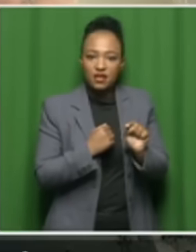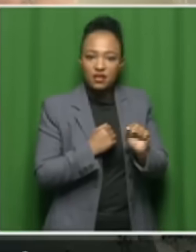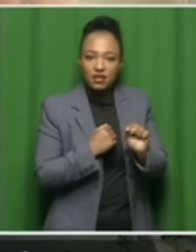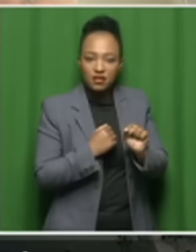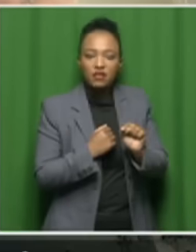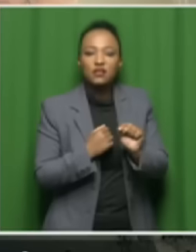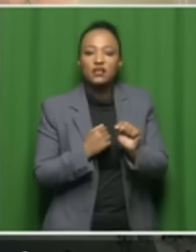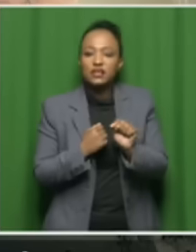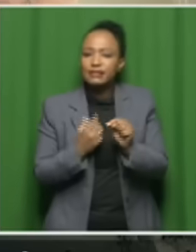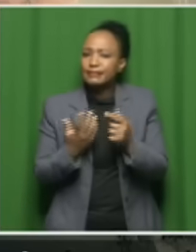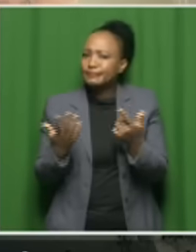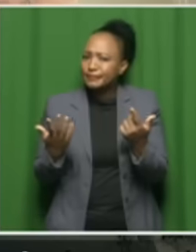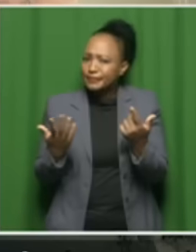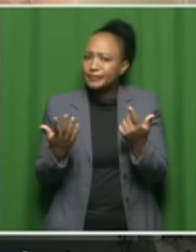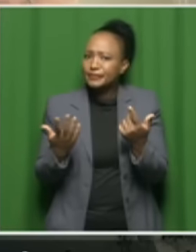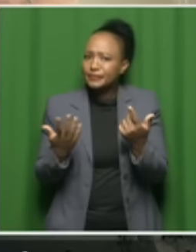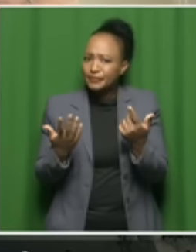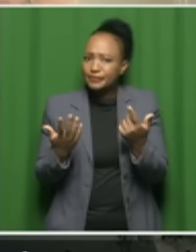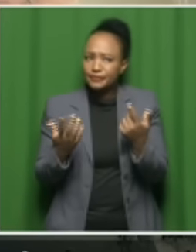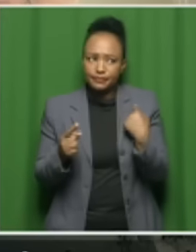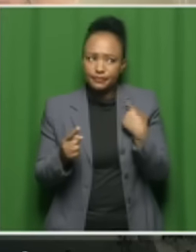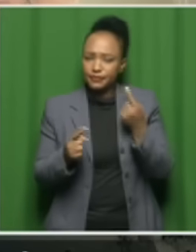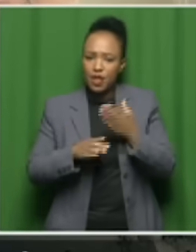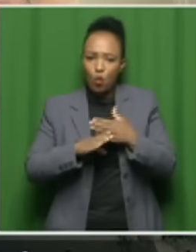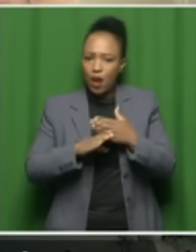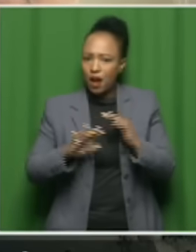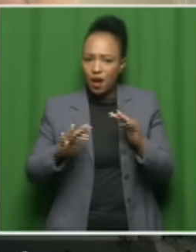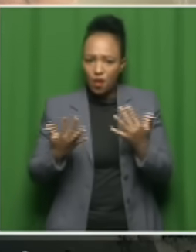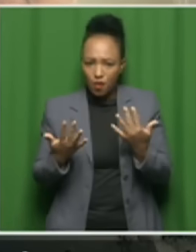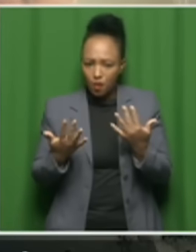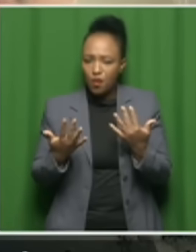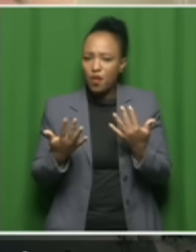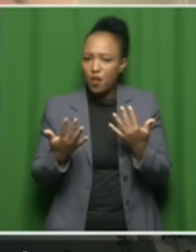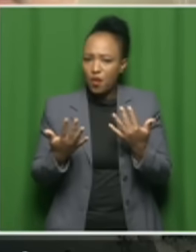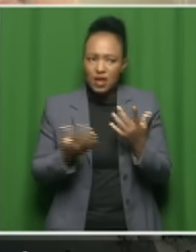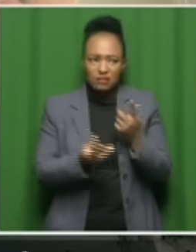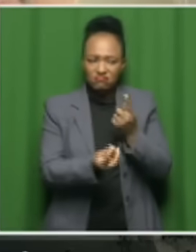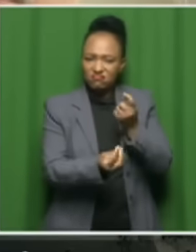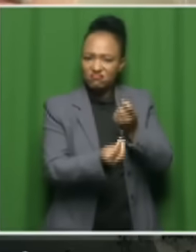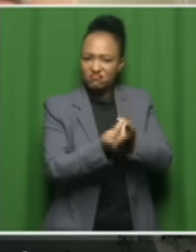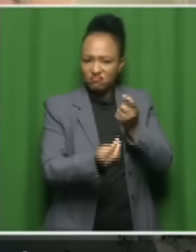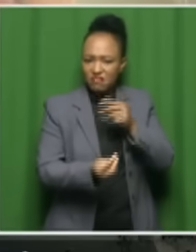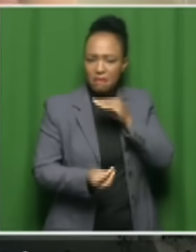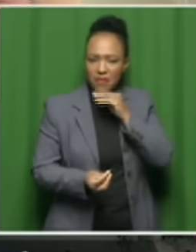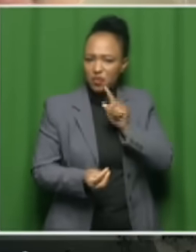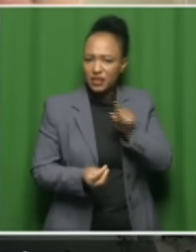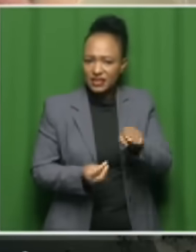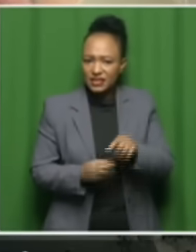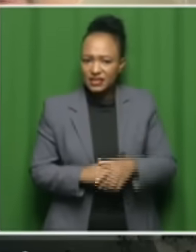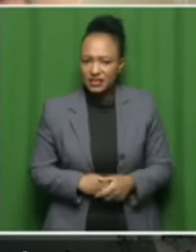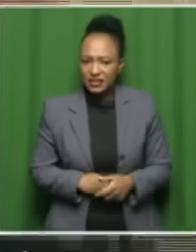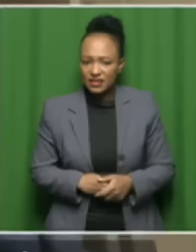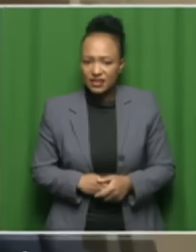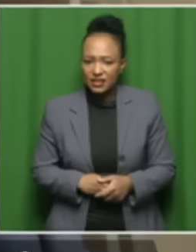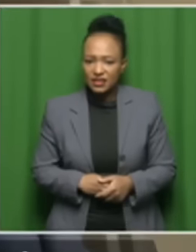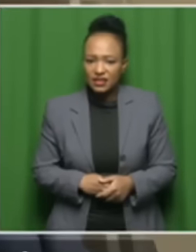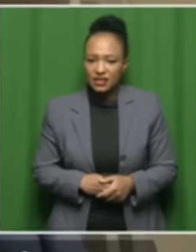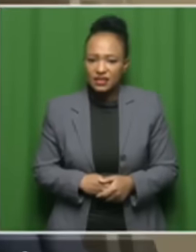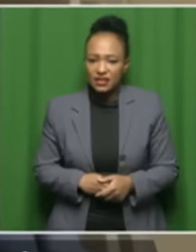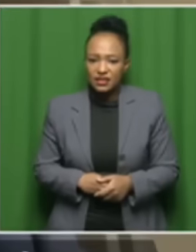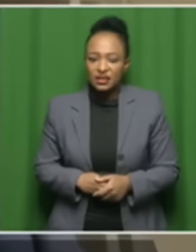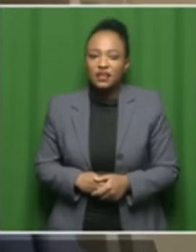about, how this has worked and what this ruling actually means now. Sure. Well, actually, this has been going on